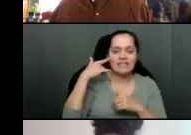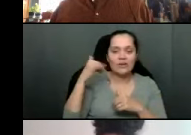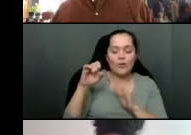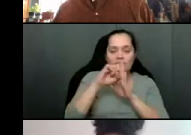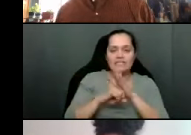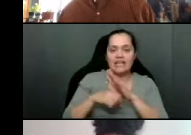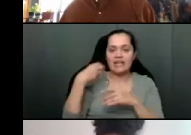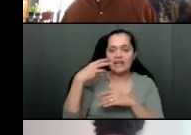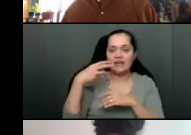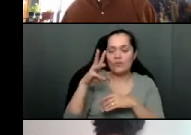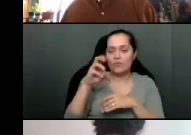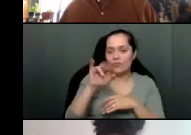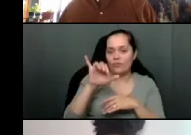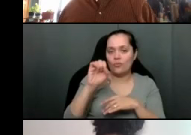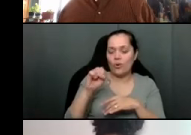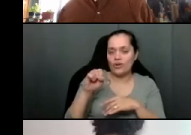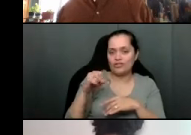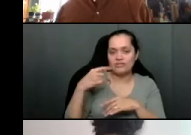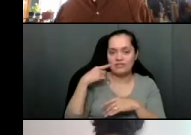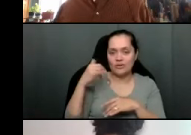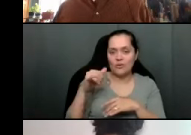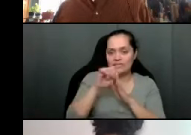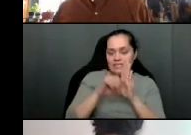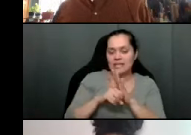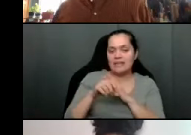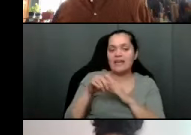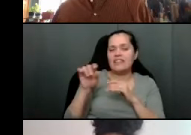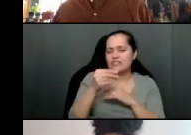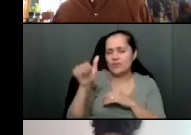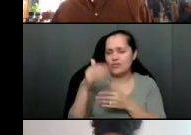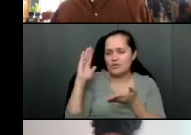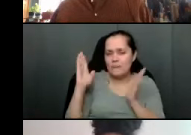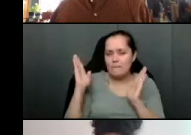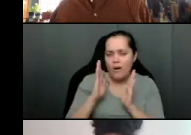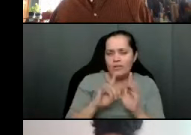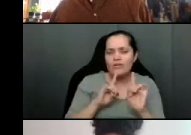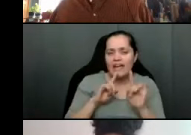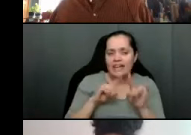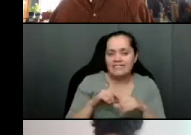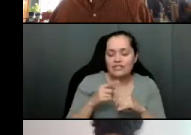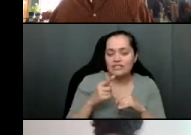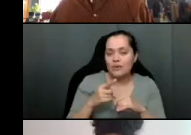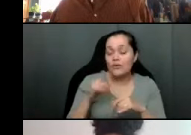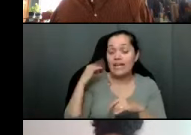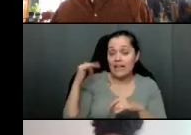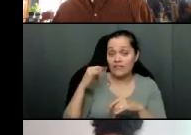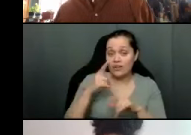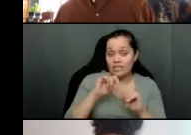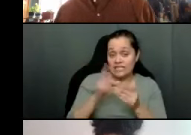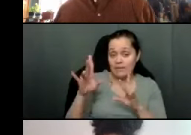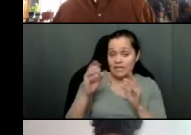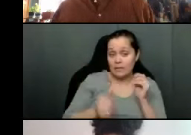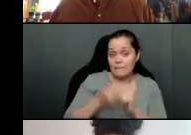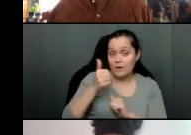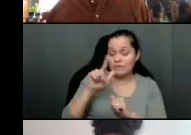are some who hate the Golden State Warriors. Then there's a few other smaller answers. So in California, the team hated most is